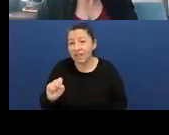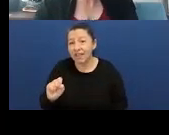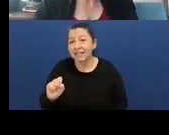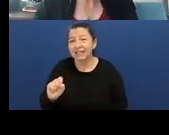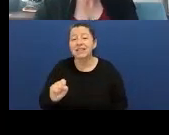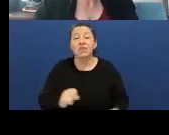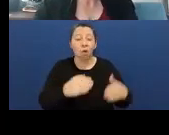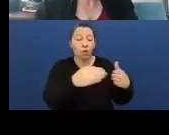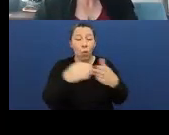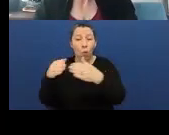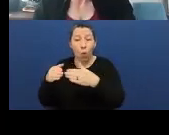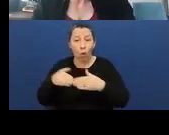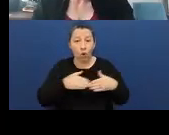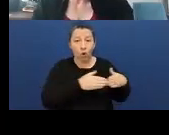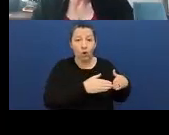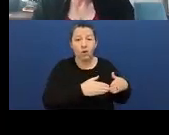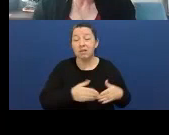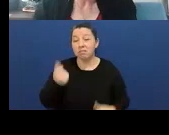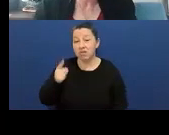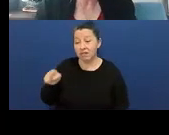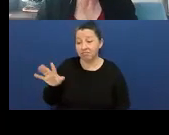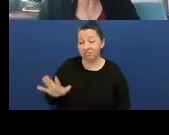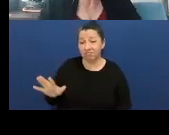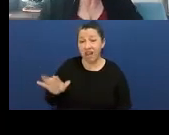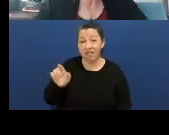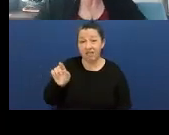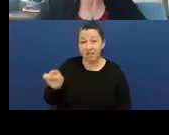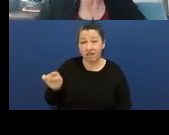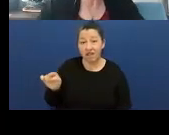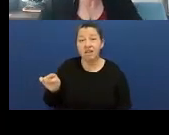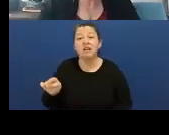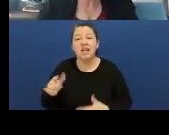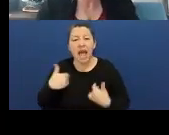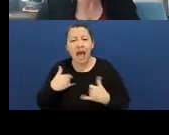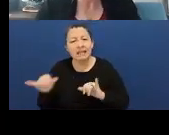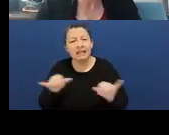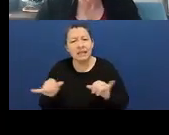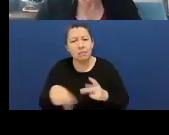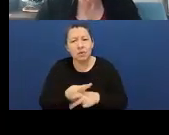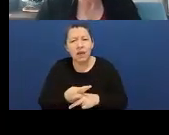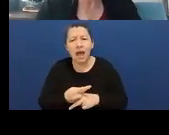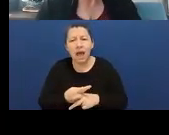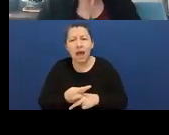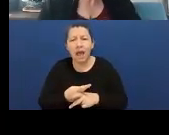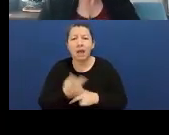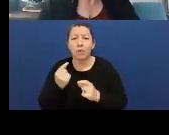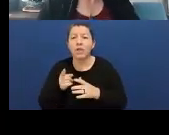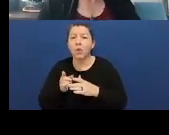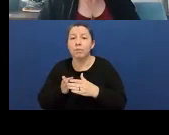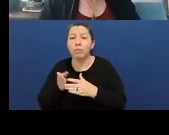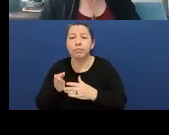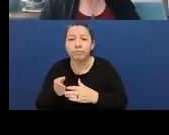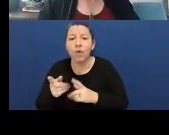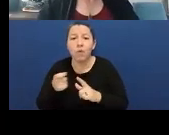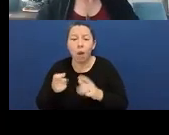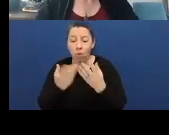Lower Nubian forts did have similar bastions or parts that basically jut out in front of the wall lines. And people could stand